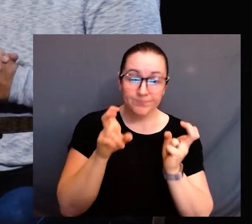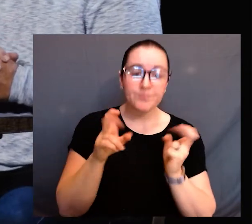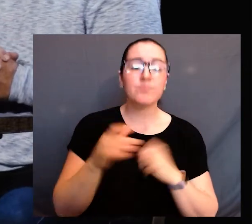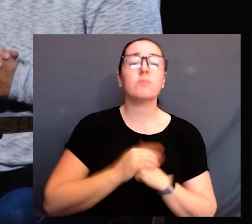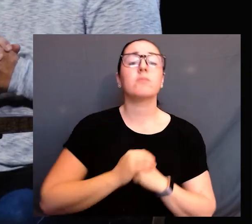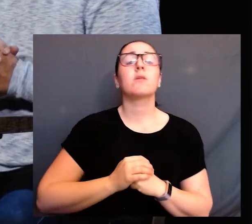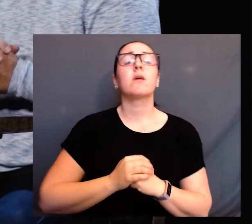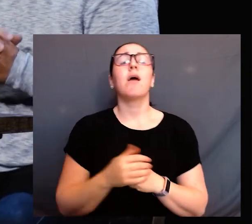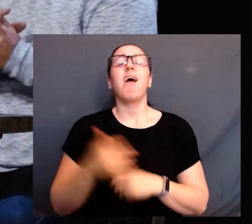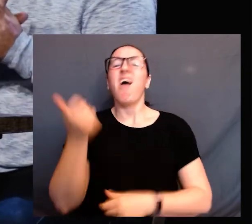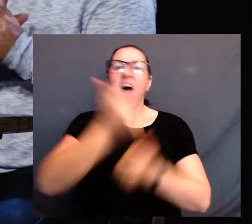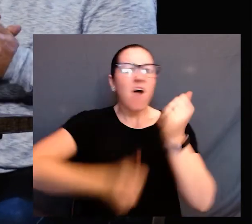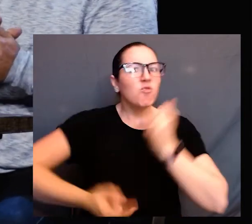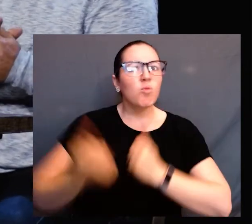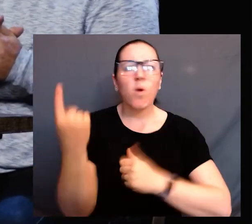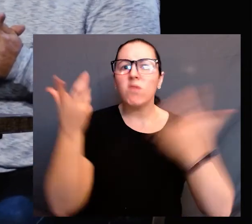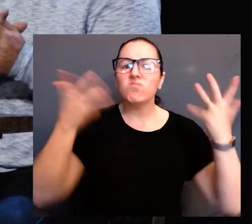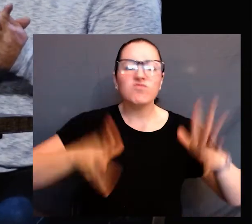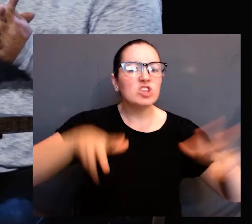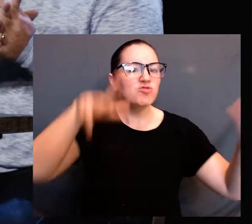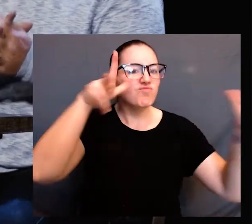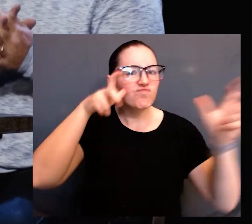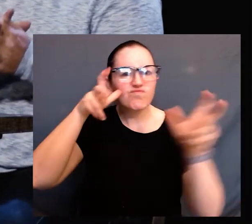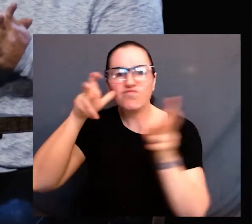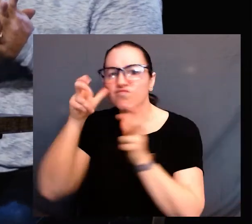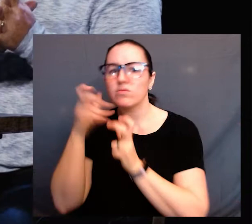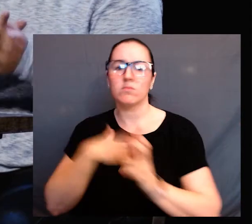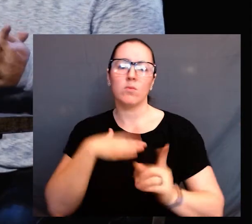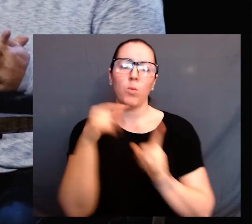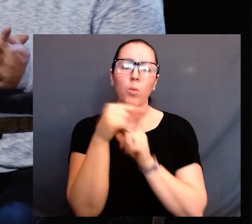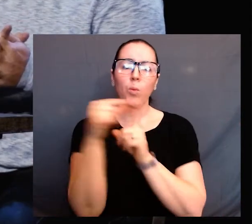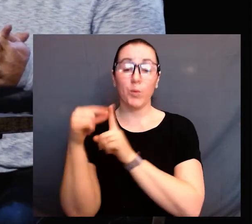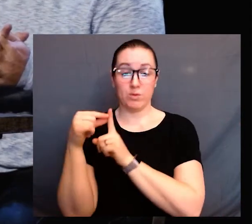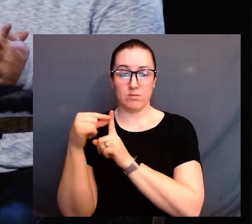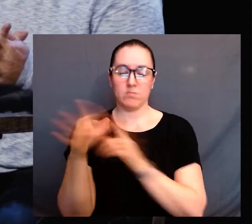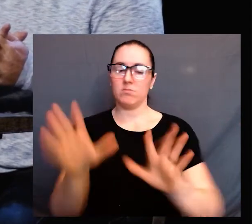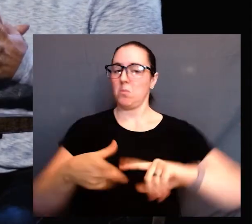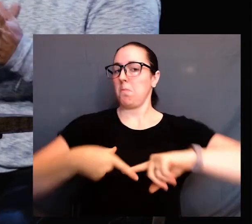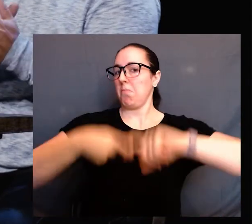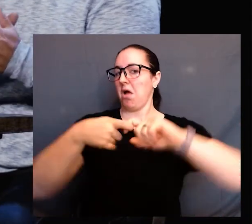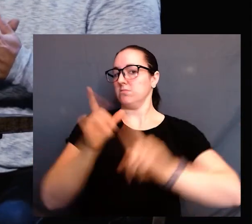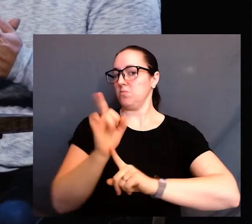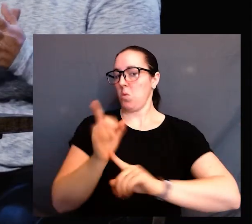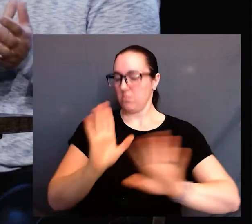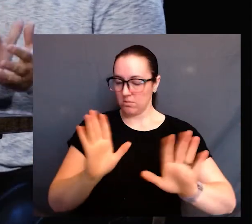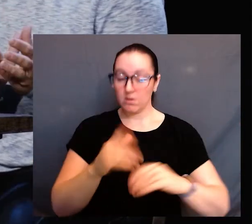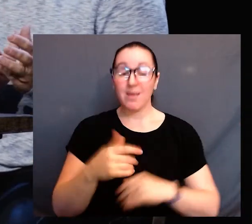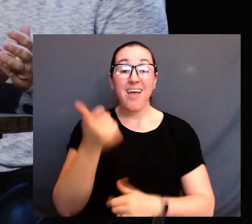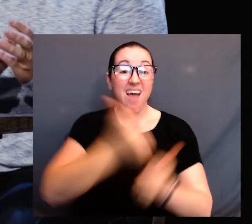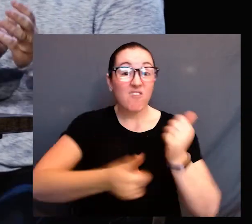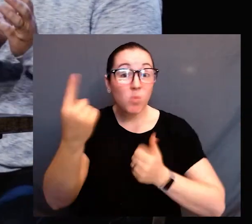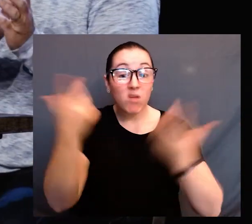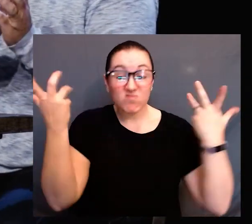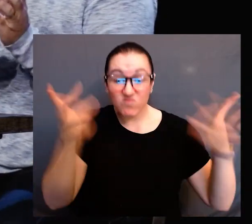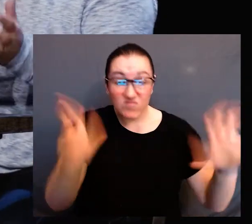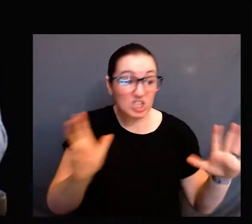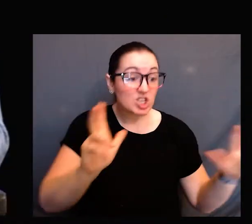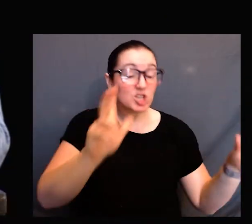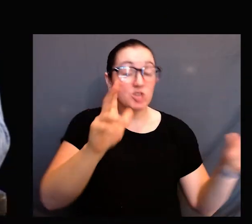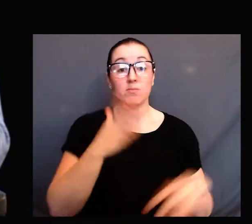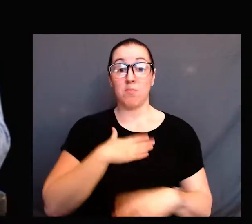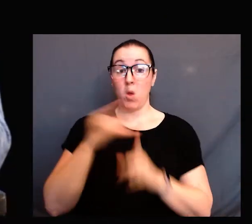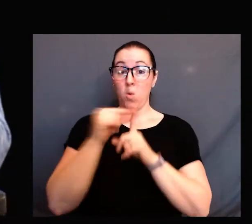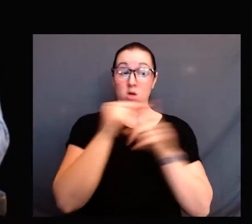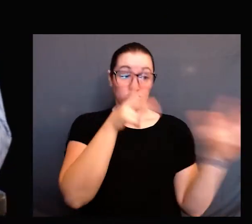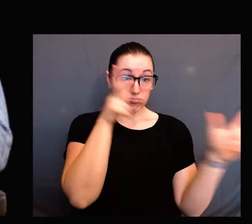therefore, everyone who hears these words of mine. Let's pause just for a second. Everyone who